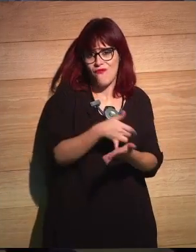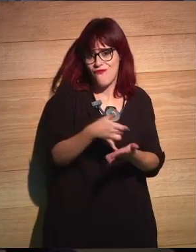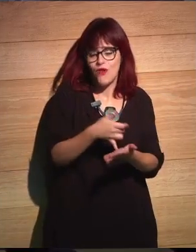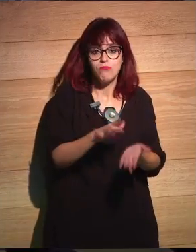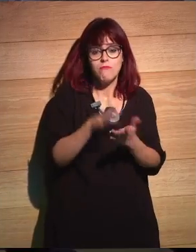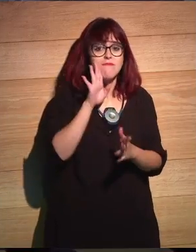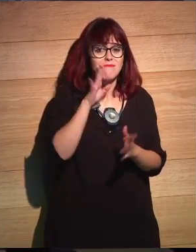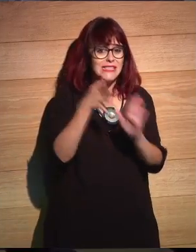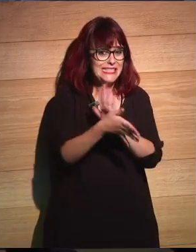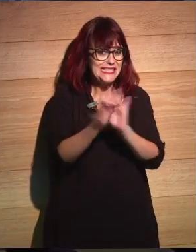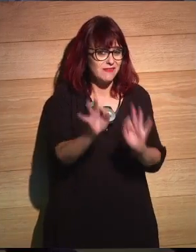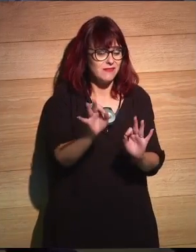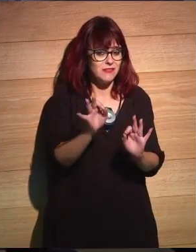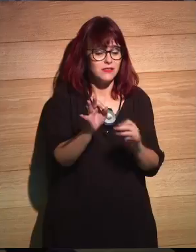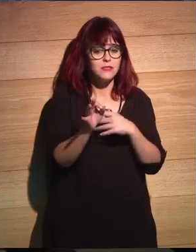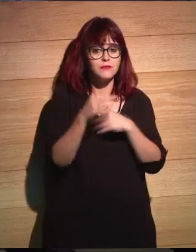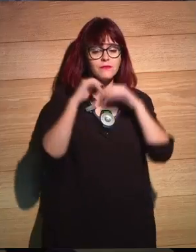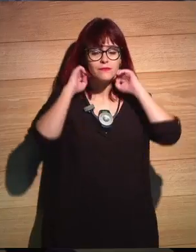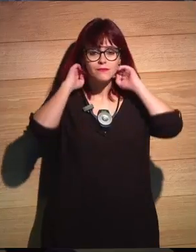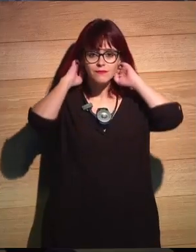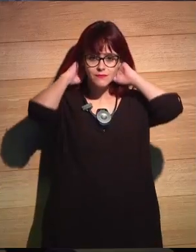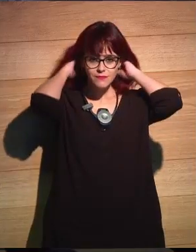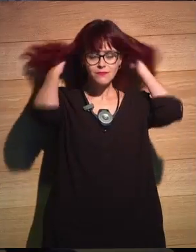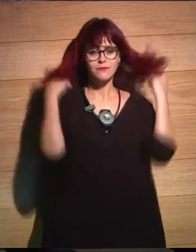read is quite low for the reasons that I have just mentioned.